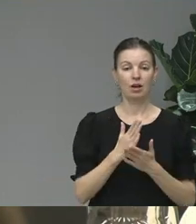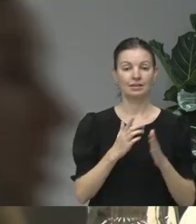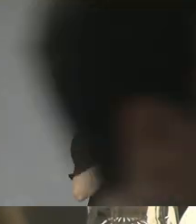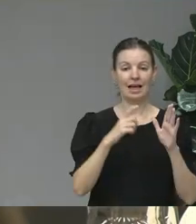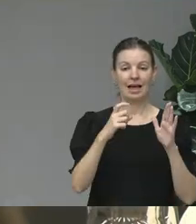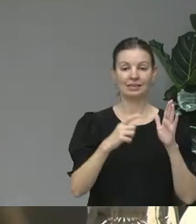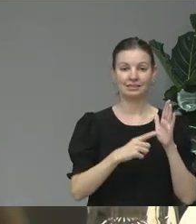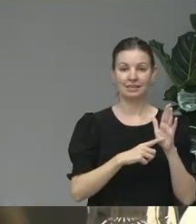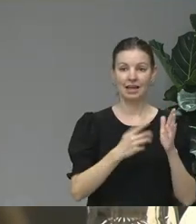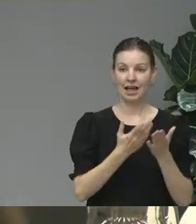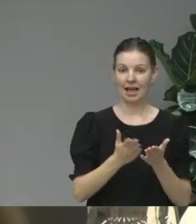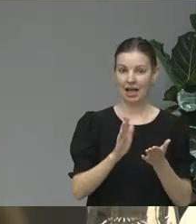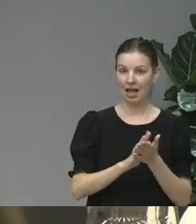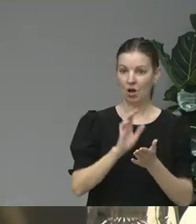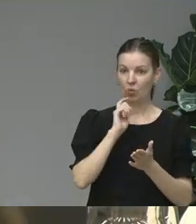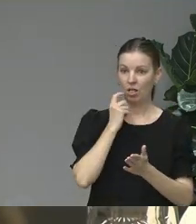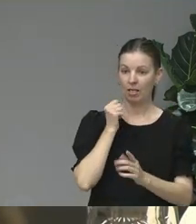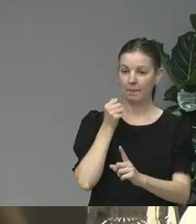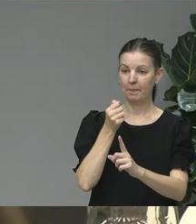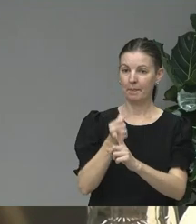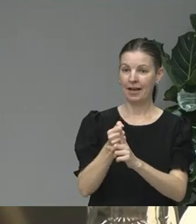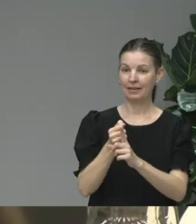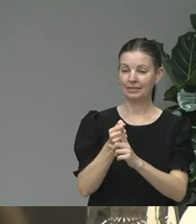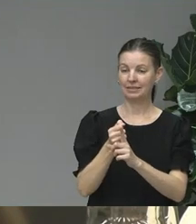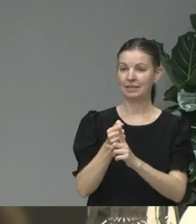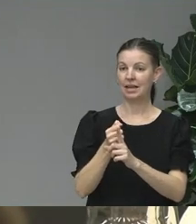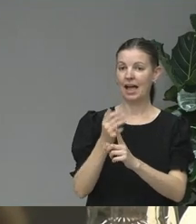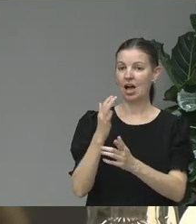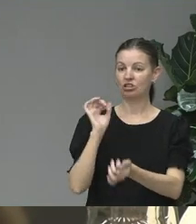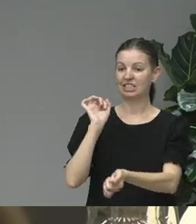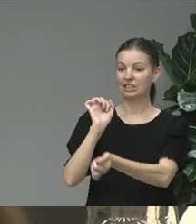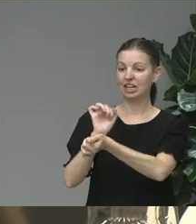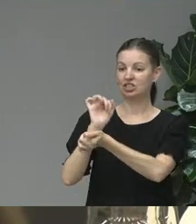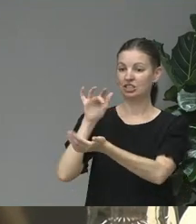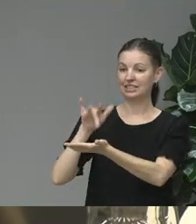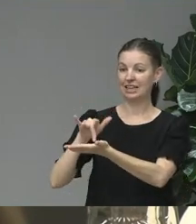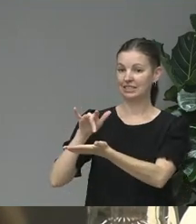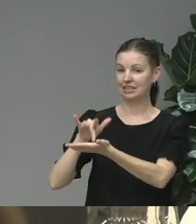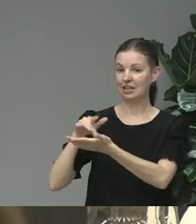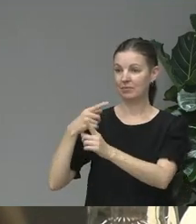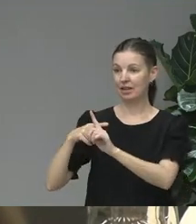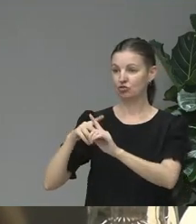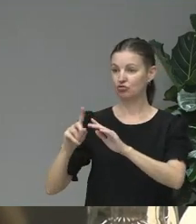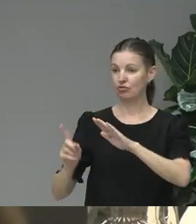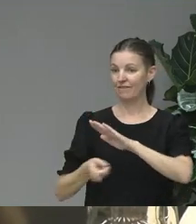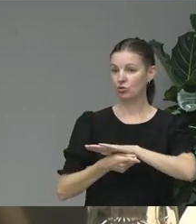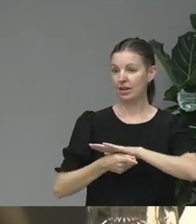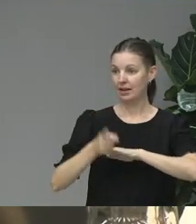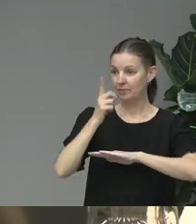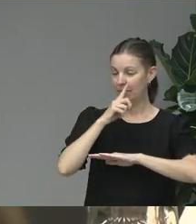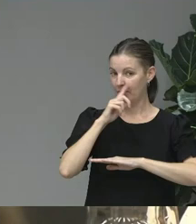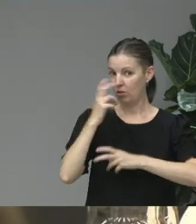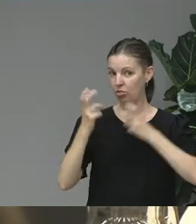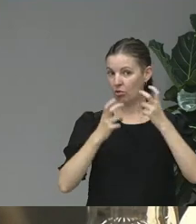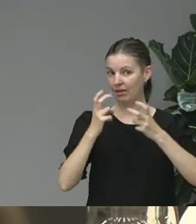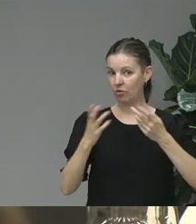detention centres and how we treat refugees and people seeking asylum Maybe Roz, you want to take that?